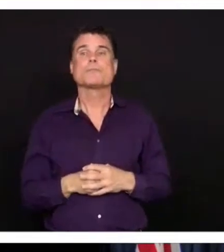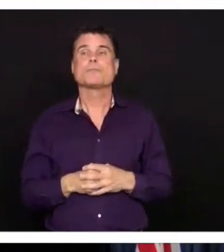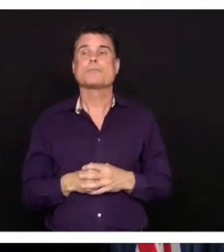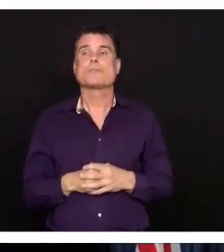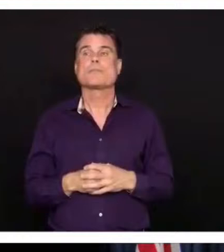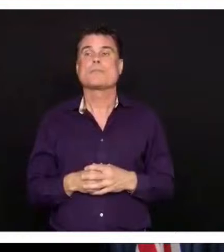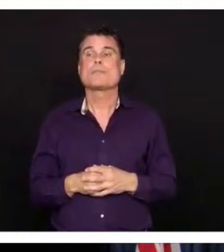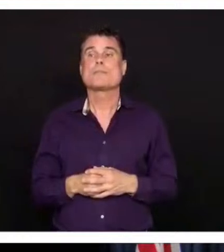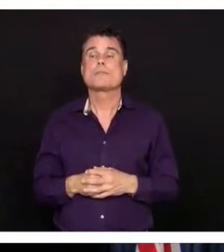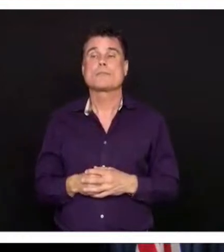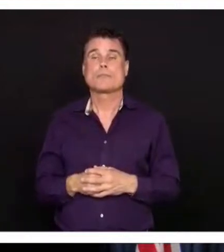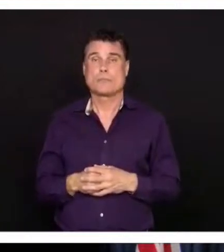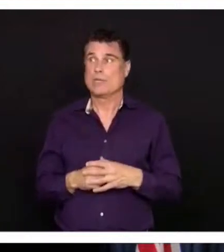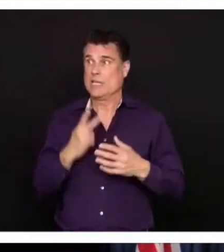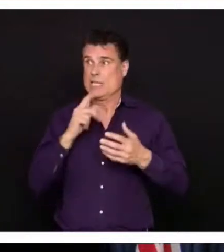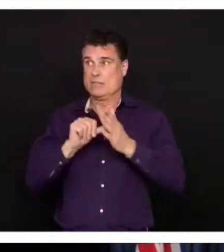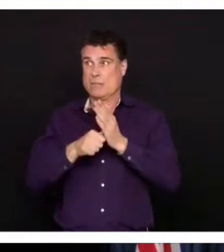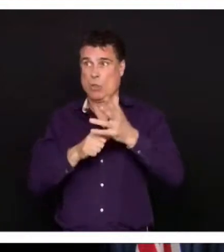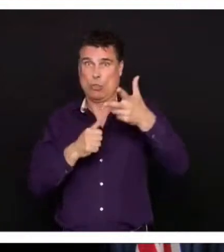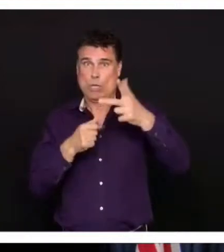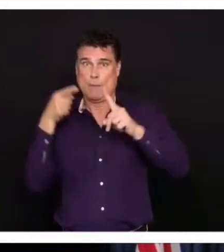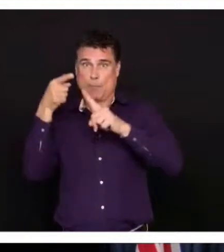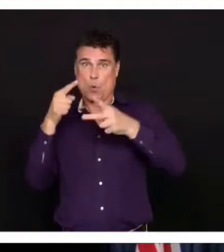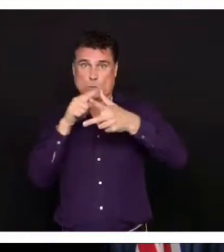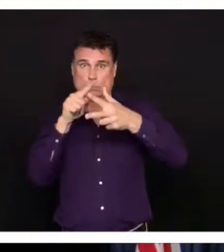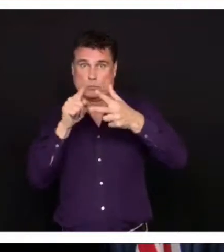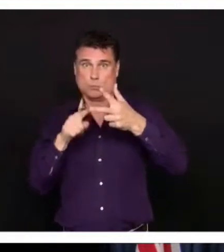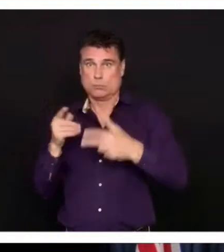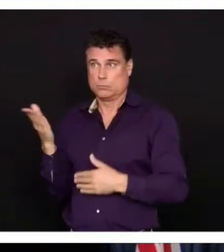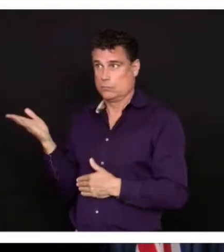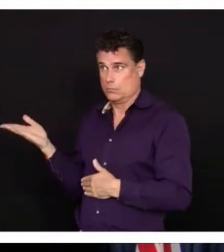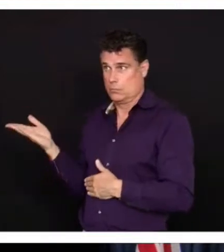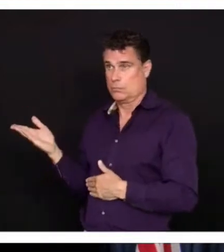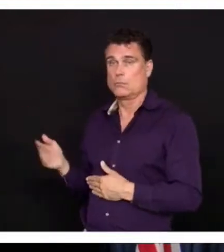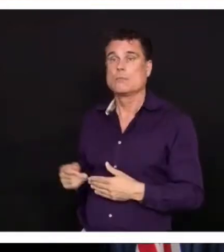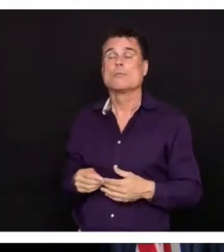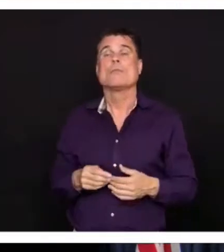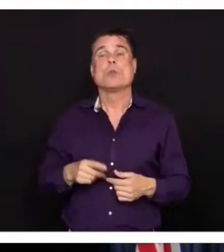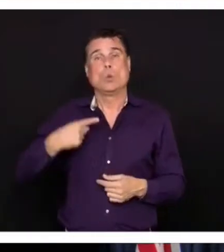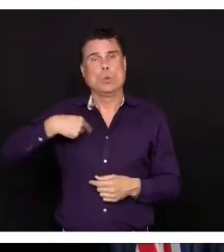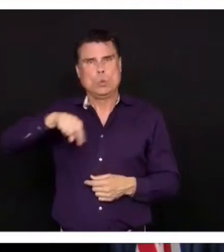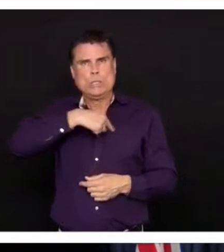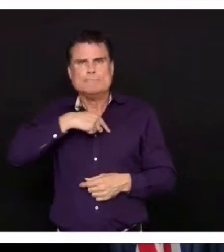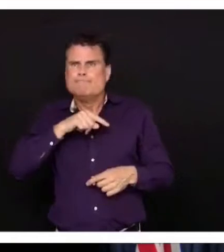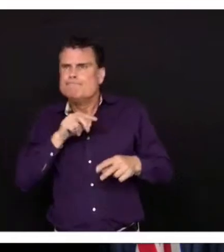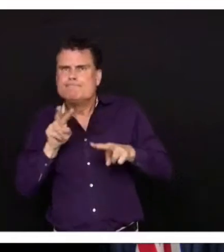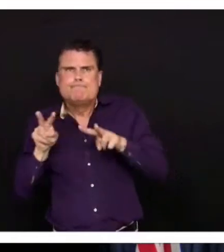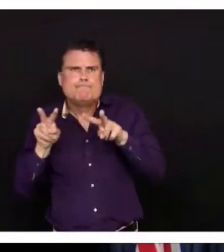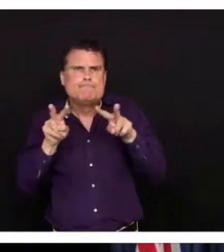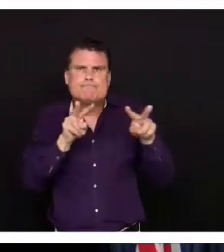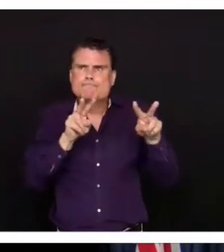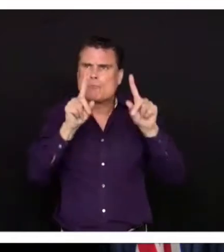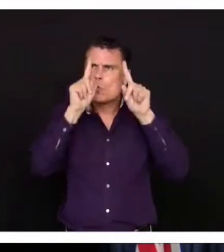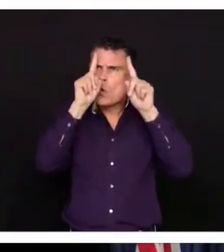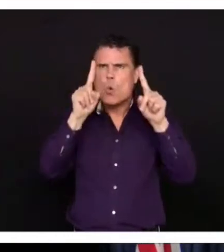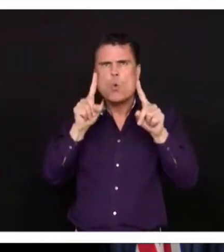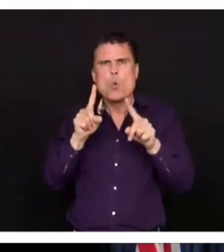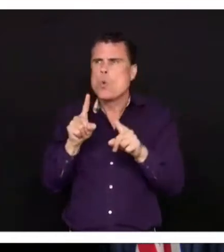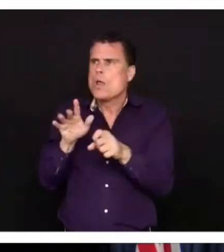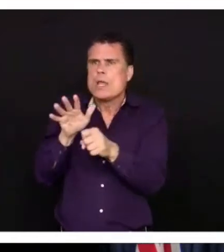beds identified surpass even the demands of the Italian modeled curves if they had occurred, which they did